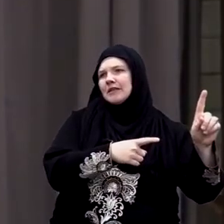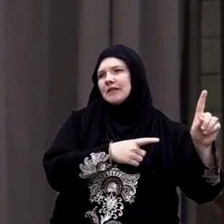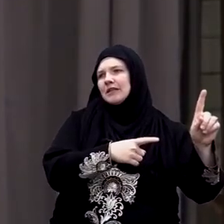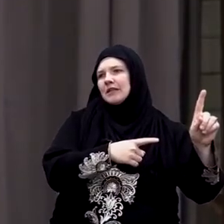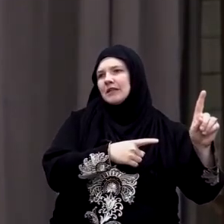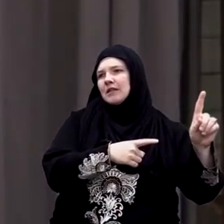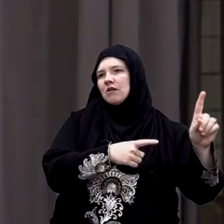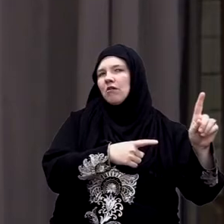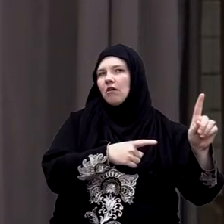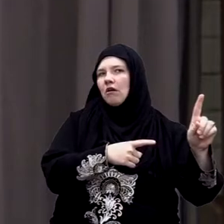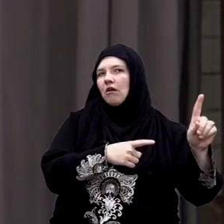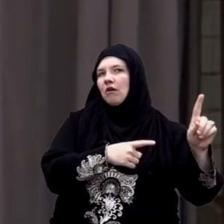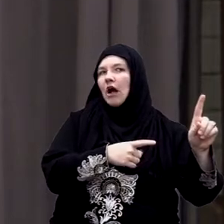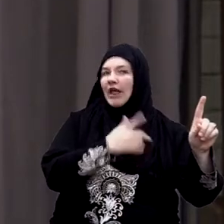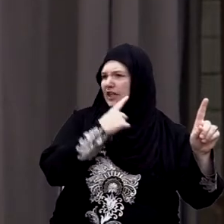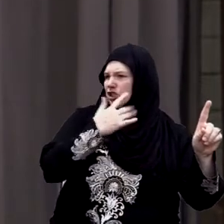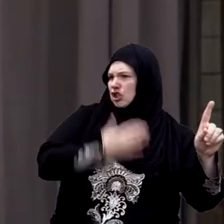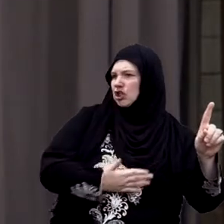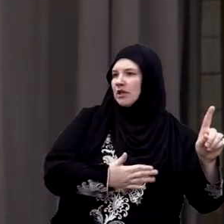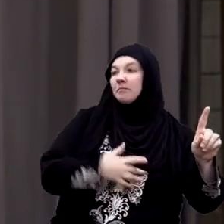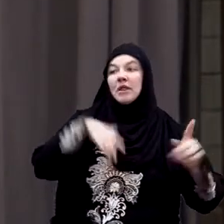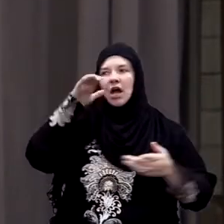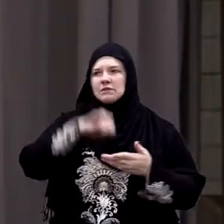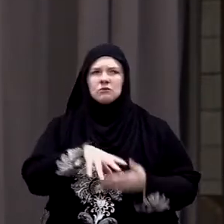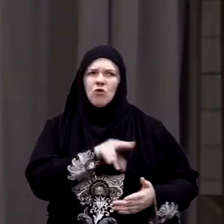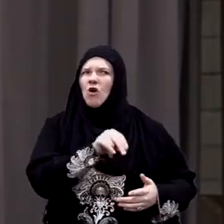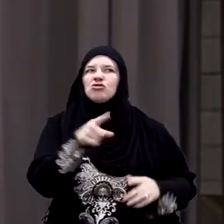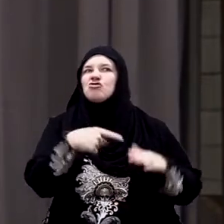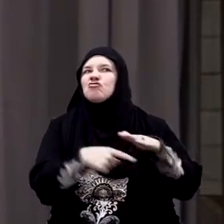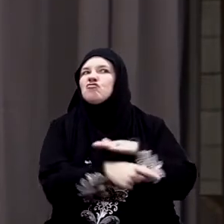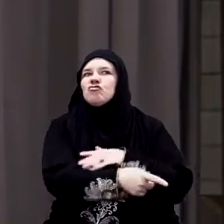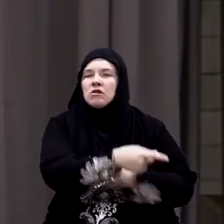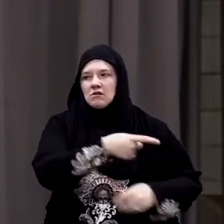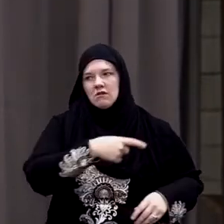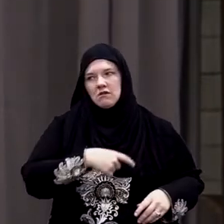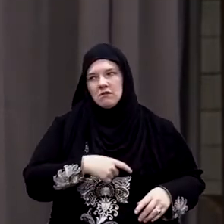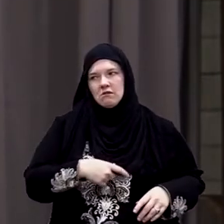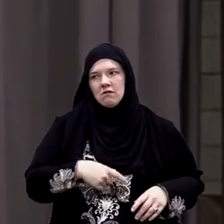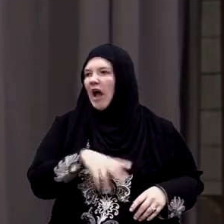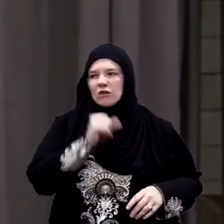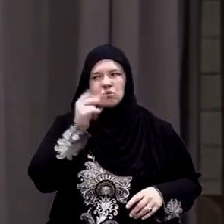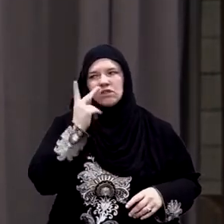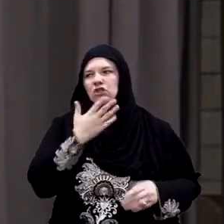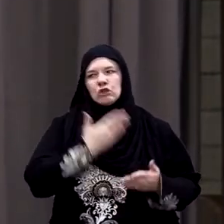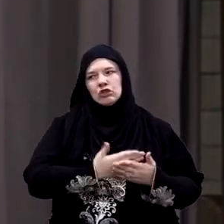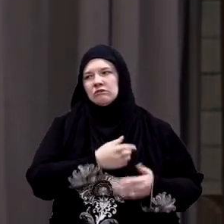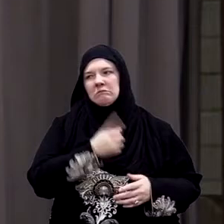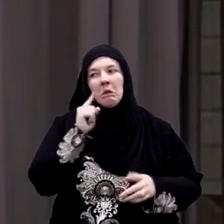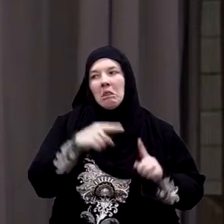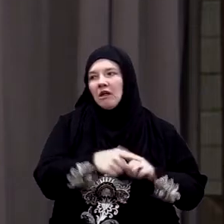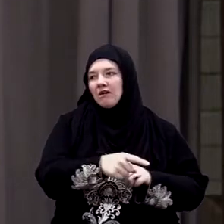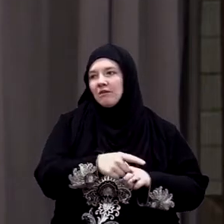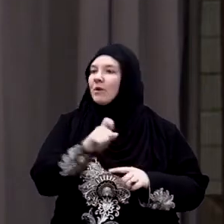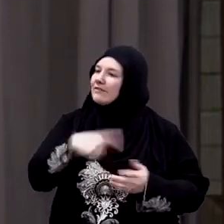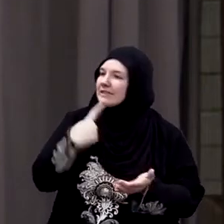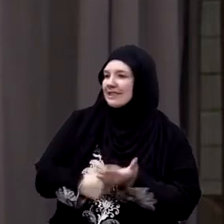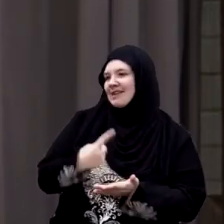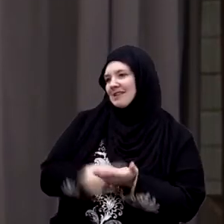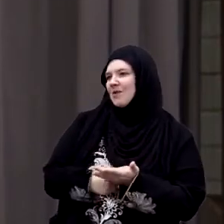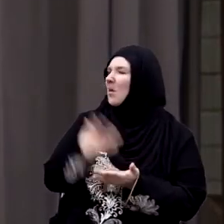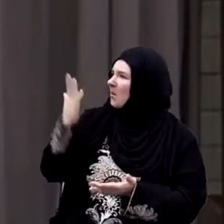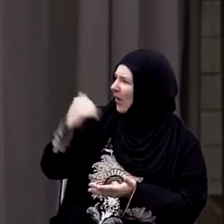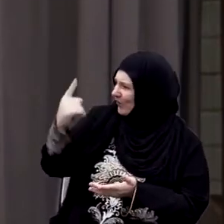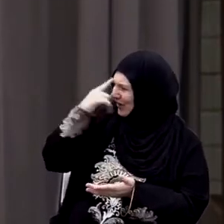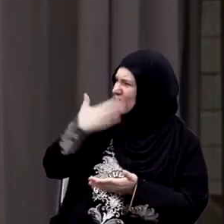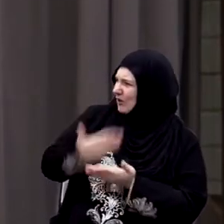sneaky. Right? Then how could we agree? We have to discuss your foundation